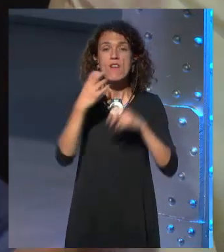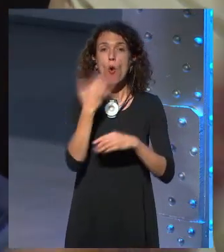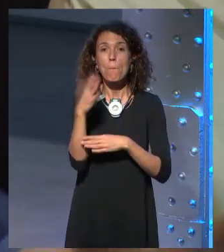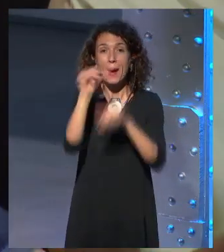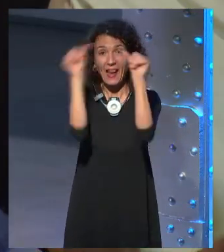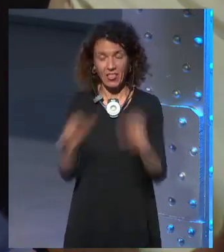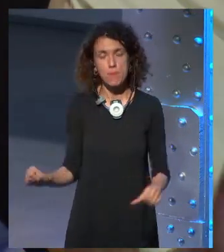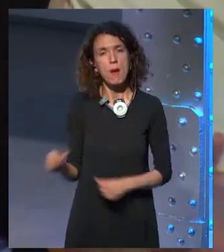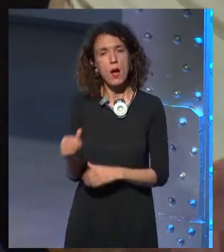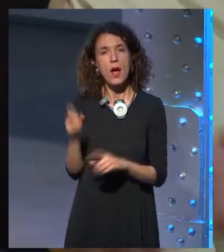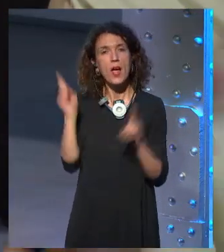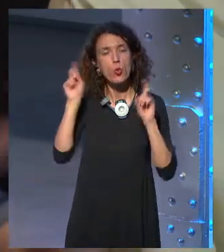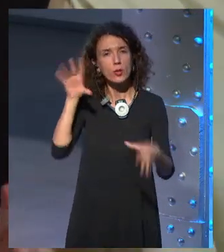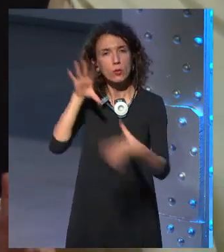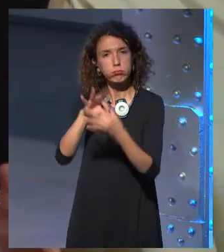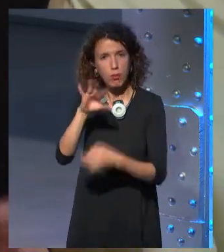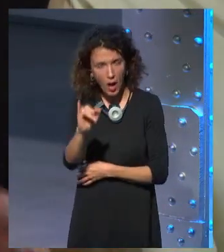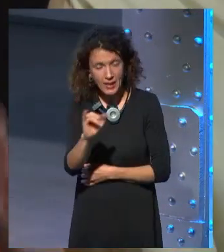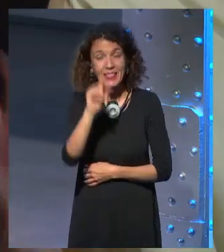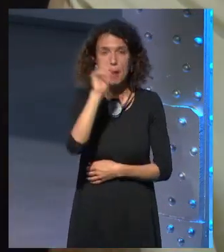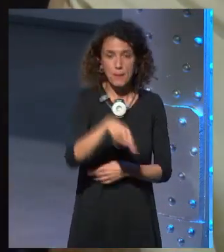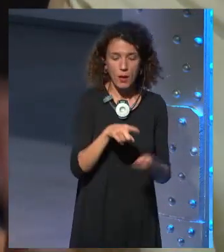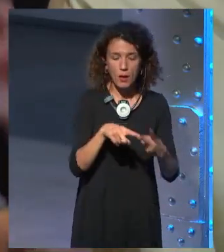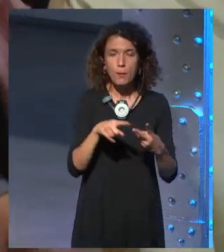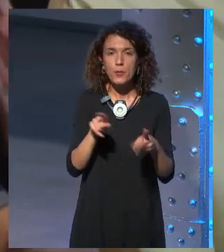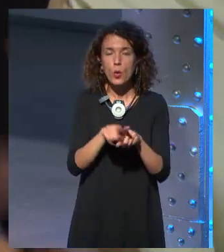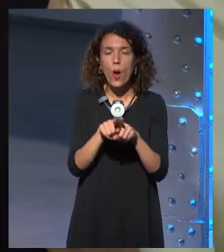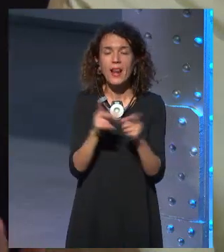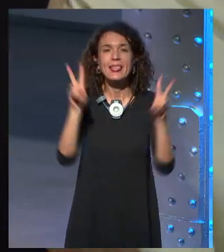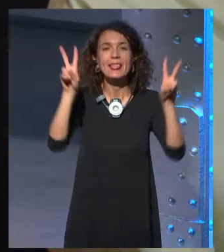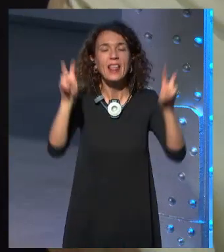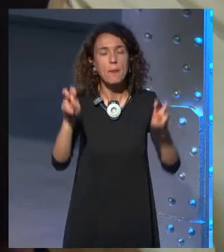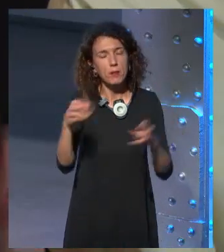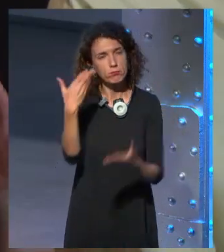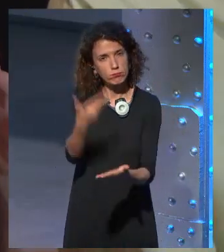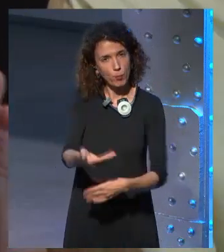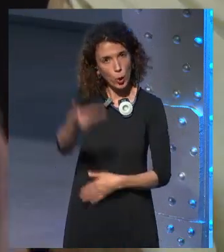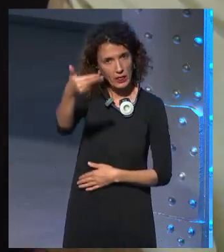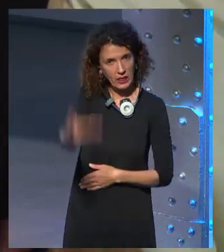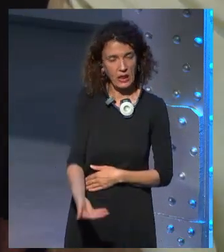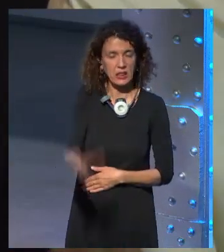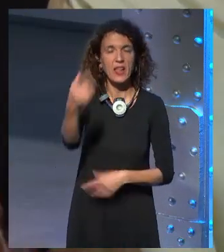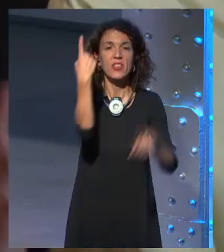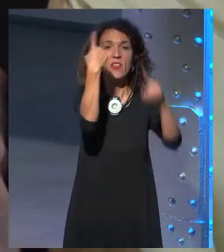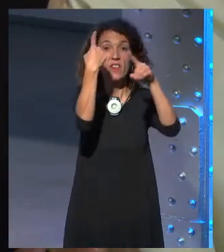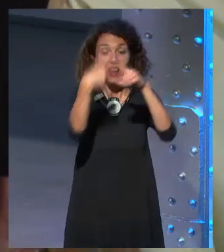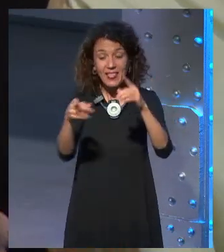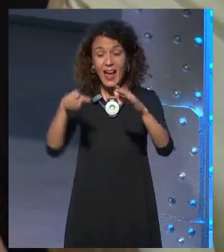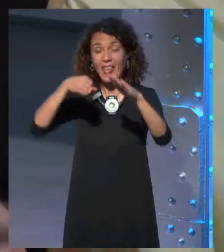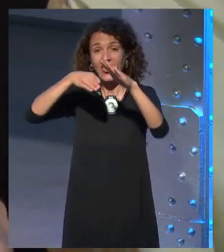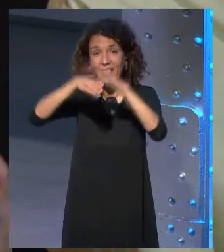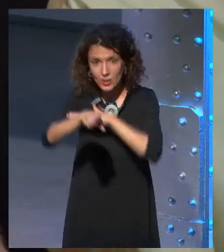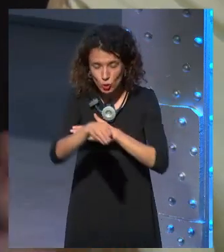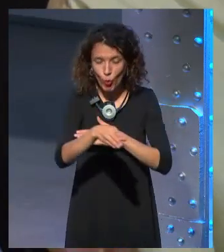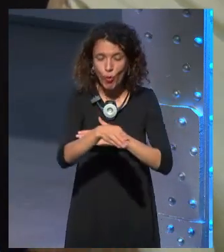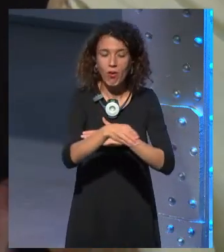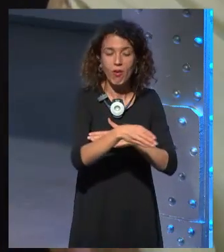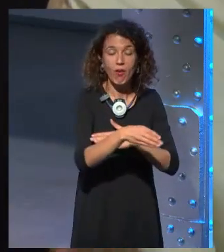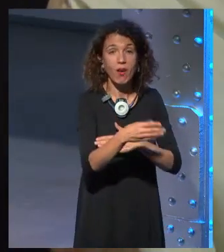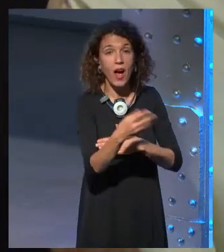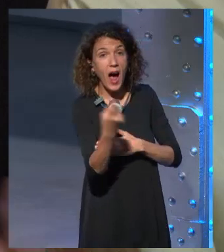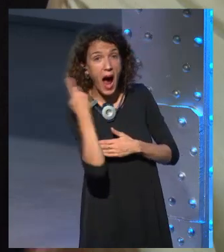think that it has a lot to do with a new educational paradigm, but it also has to do with solving something which is crucial, which is a difference in access